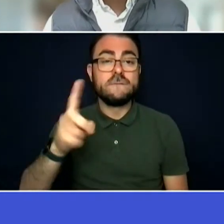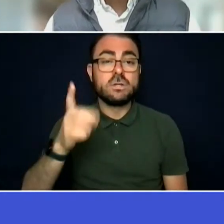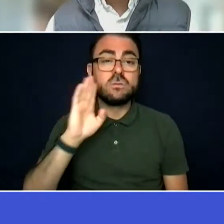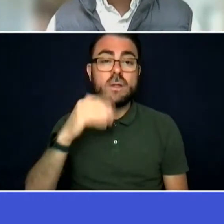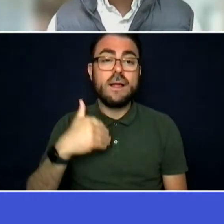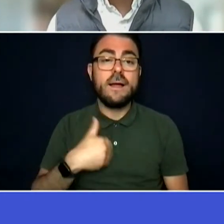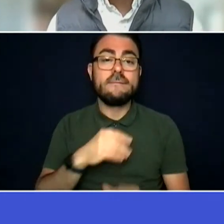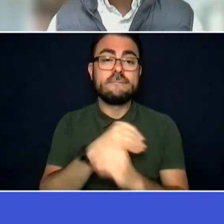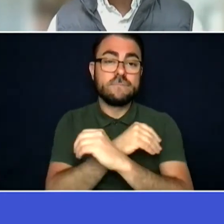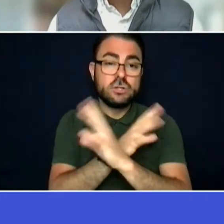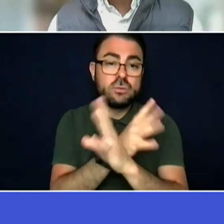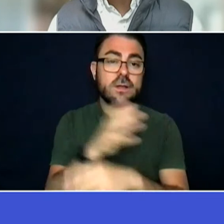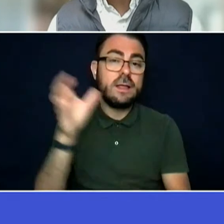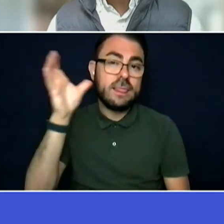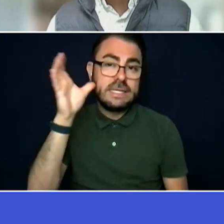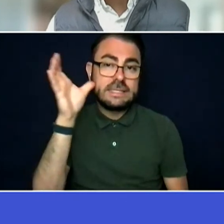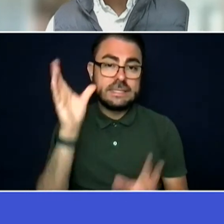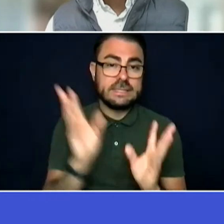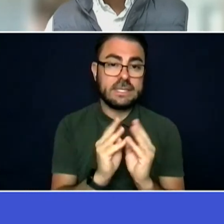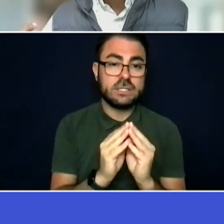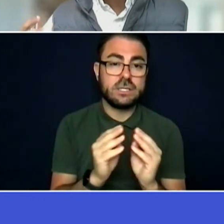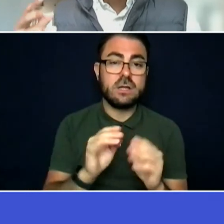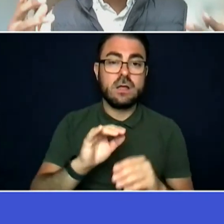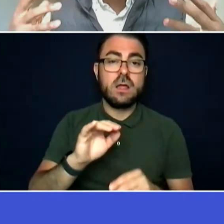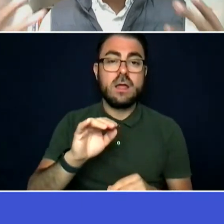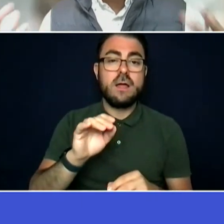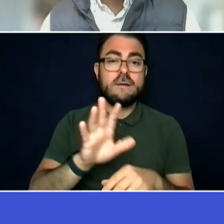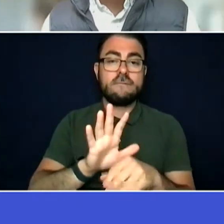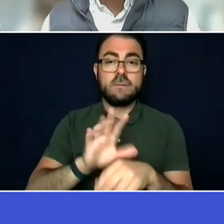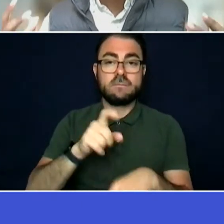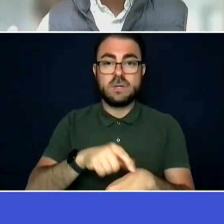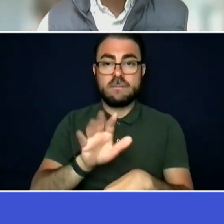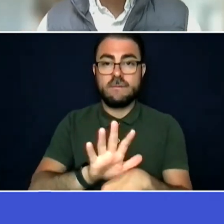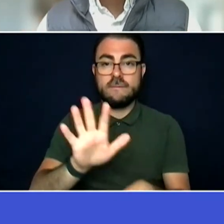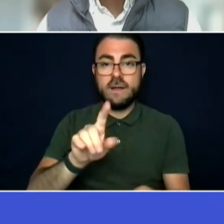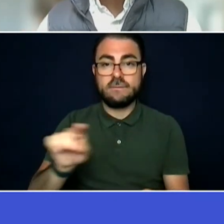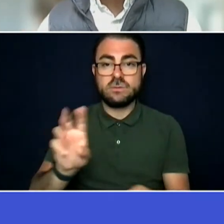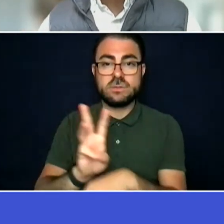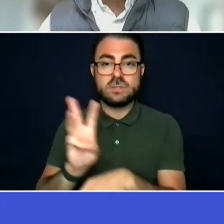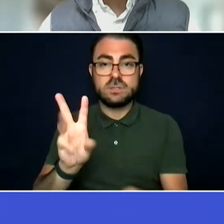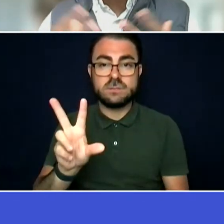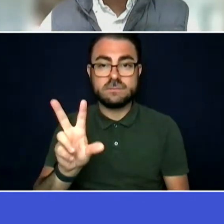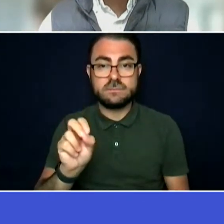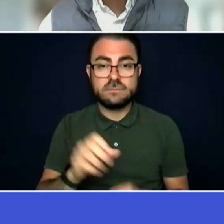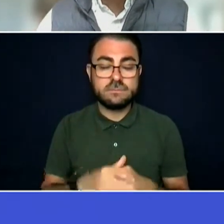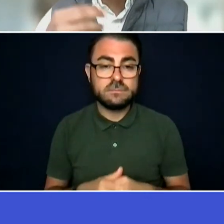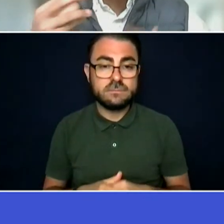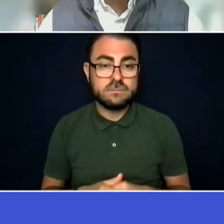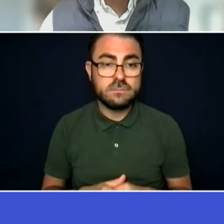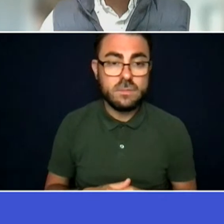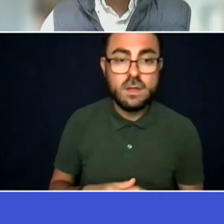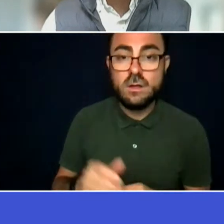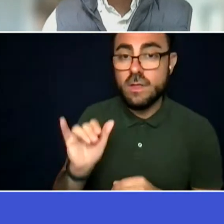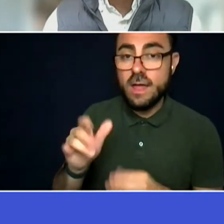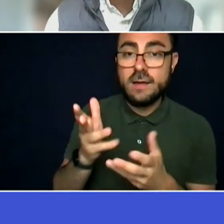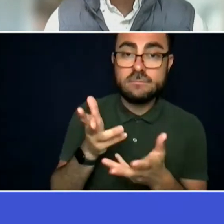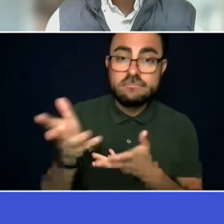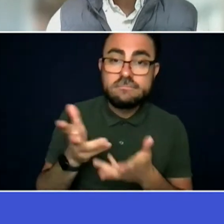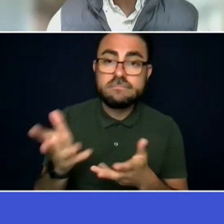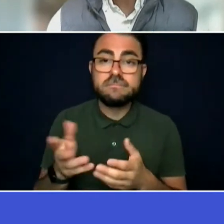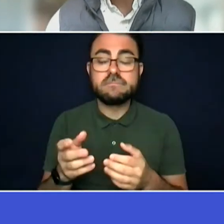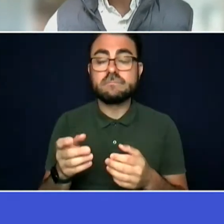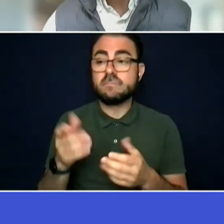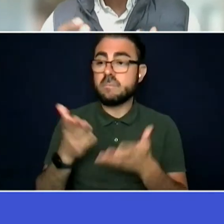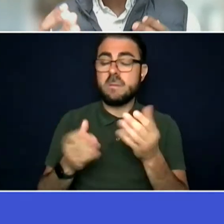6:30. And this is an opportunity for folks who want to make sure that you're speaking to staff, because that's important, and you just want that because it may be an easier way to